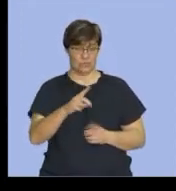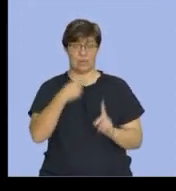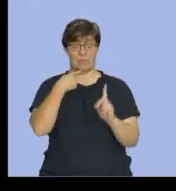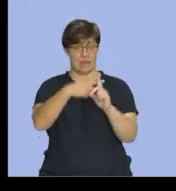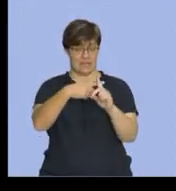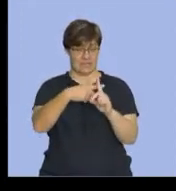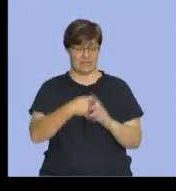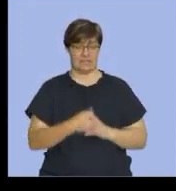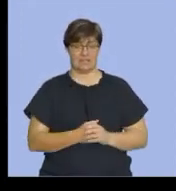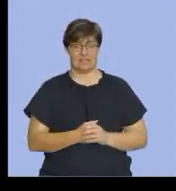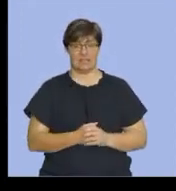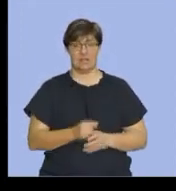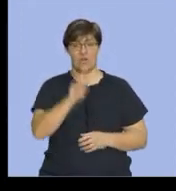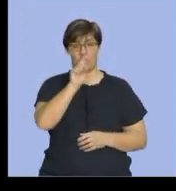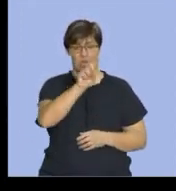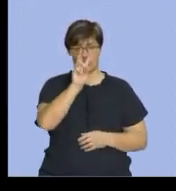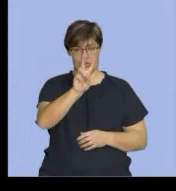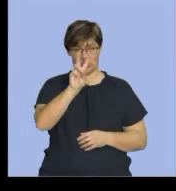41.22 plus